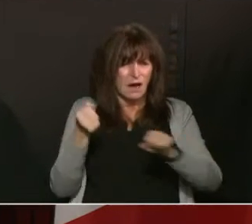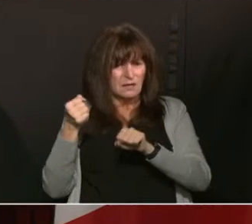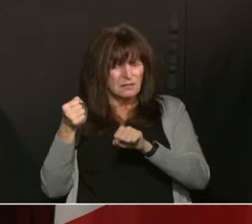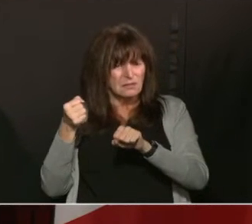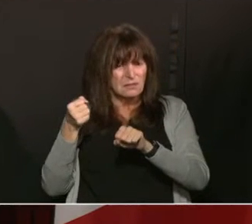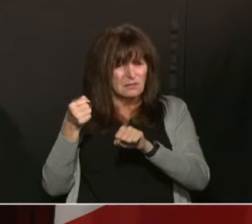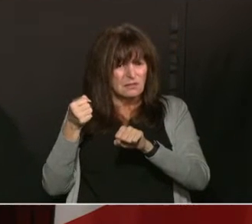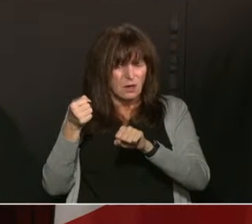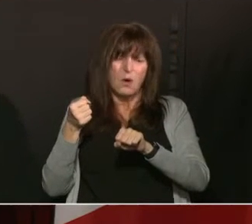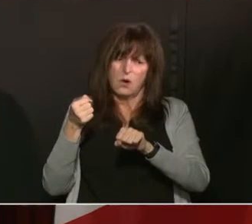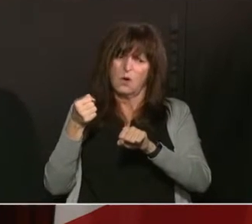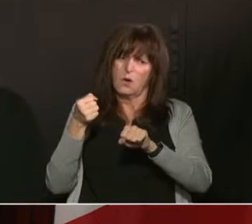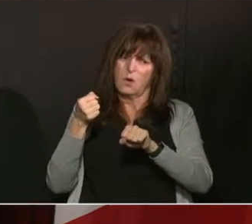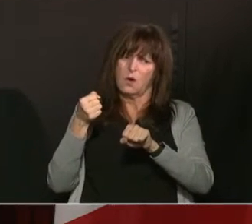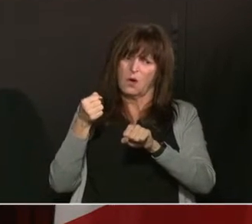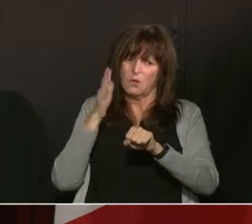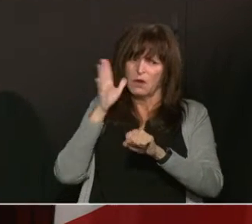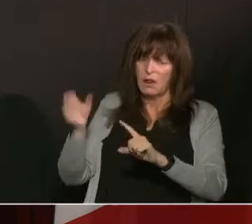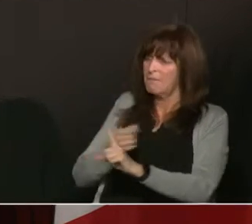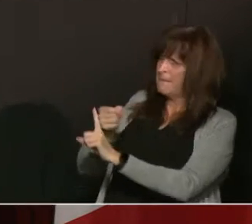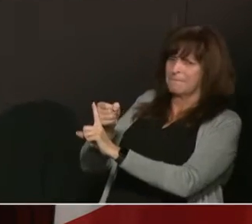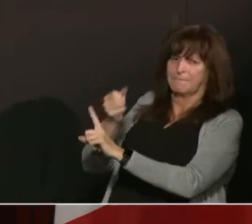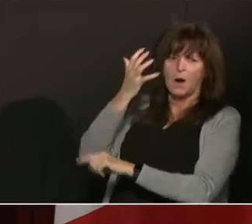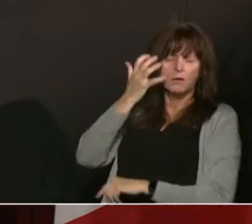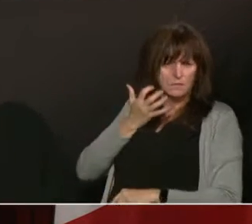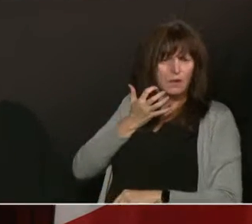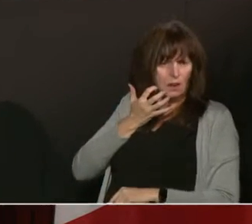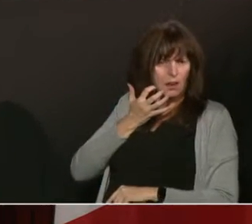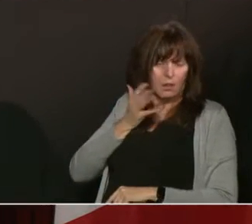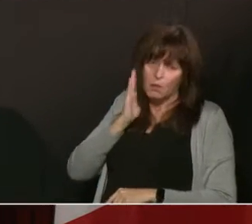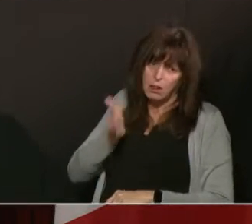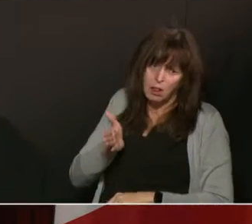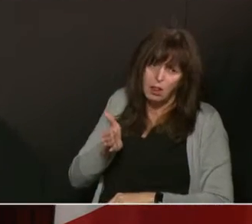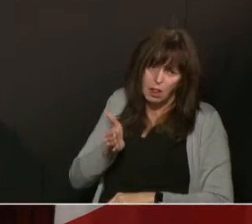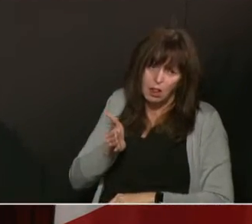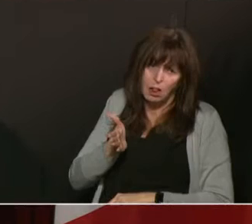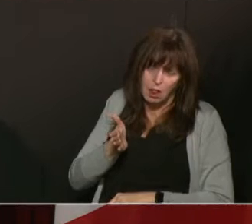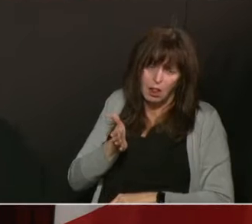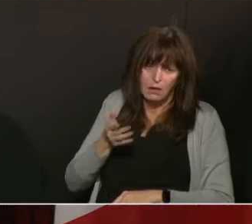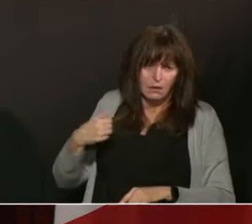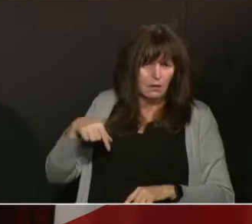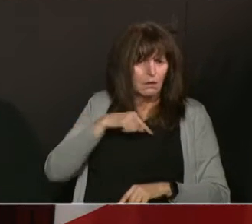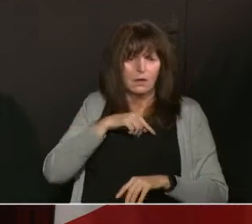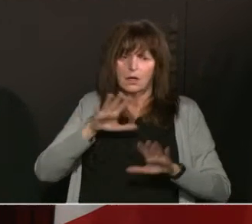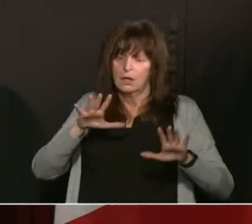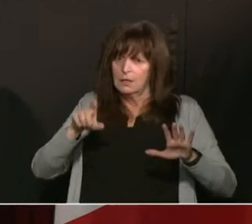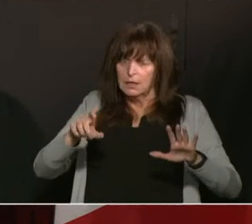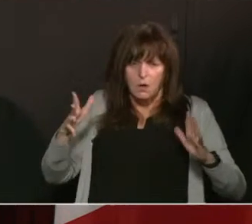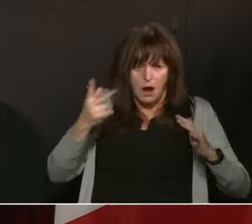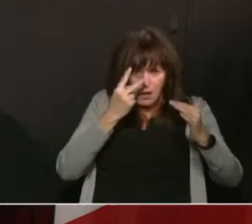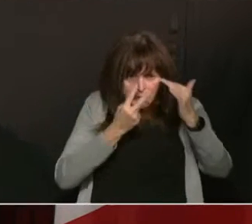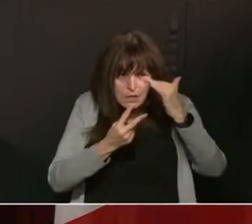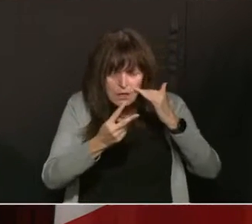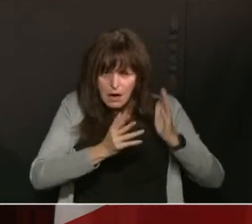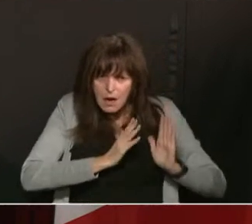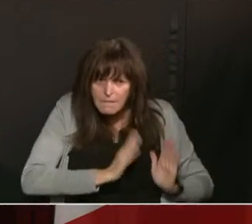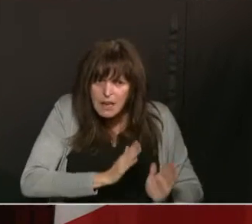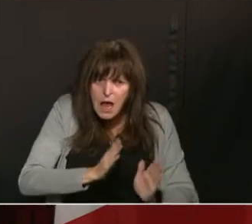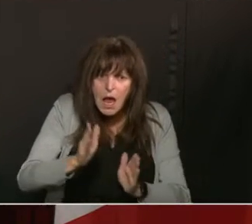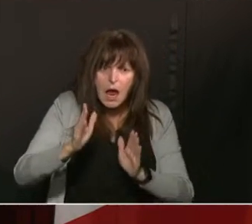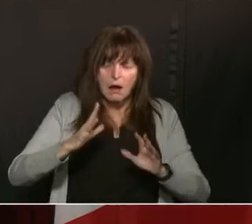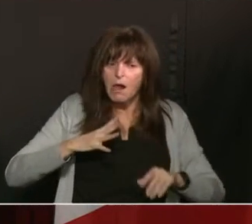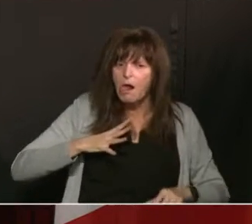And hence, we're always preparing for that eventuality, for the worst, hoping for the best. But we're preparing for an